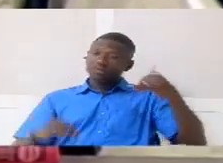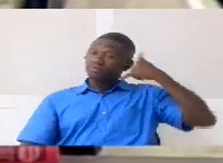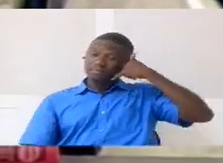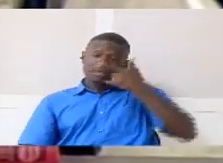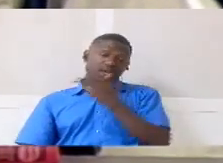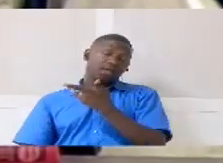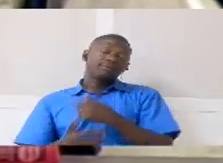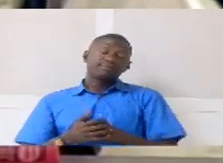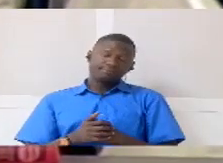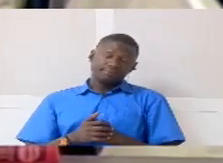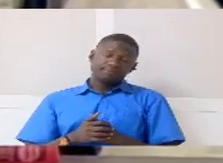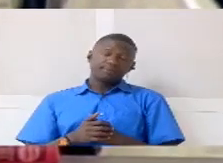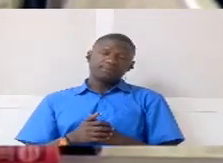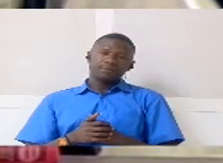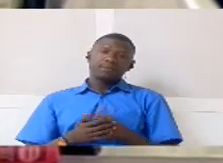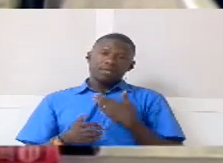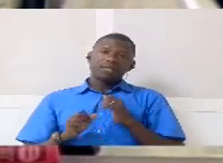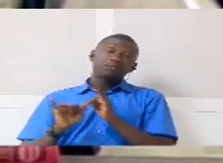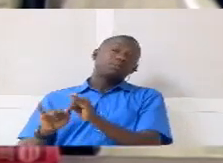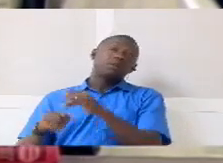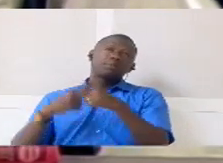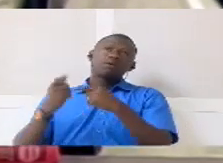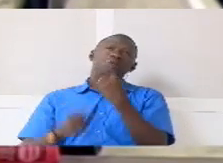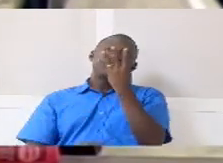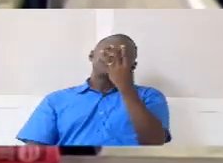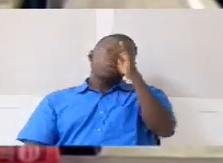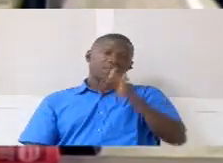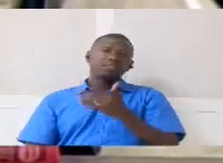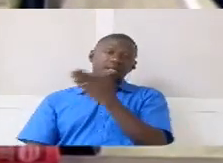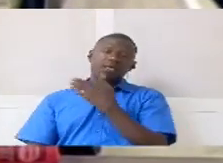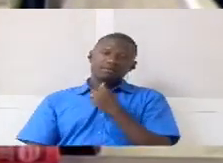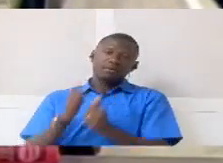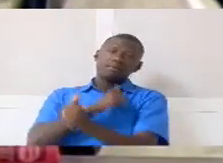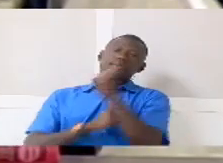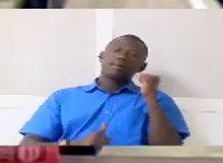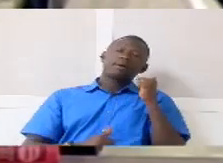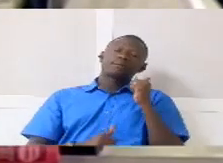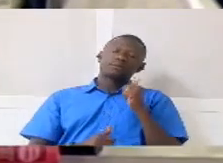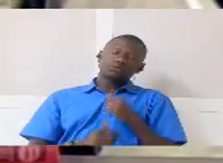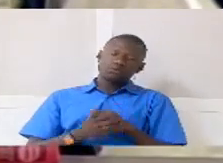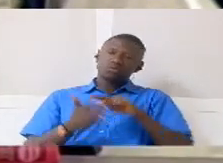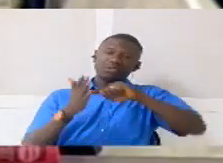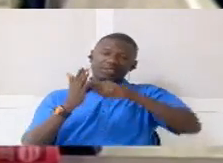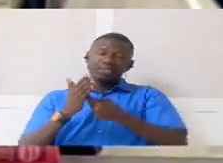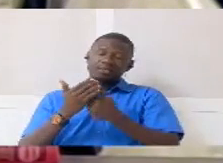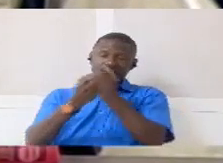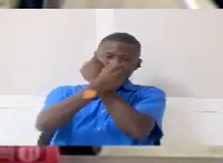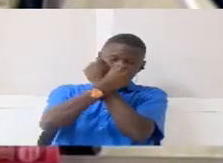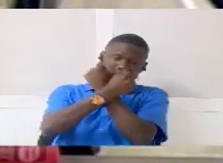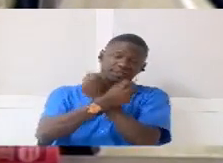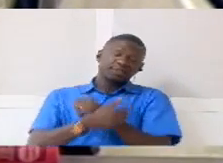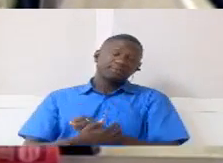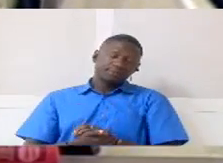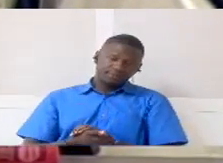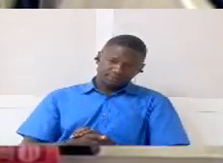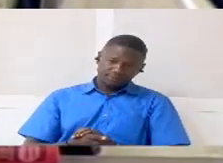there. Nara muru nang kotenge Mile 2. Then I returned back to Mile 2. Mile 2 bini nara nangiro utumo mimbe nyato nuo yau murundi yau move